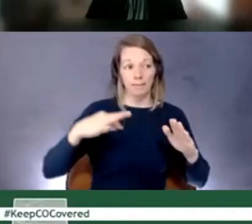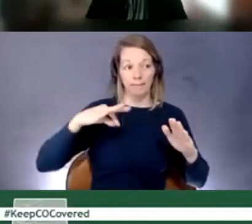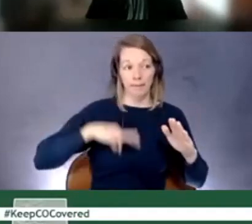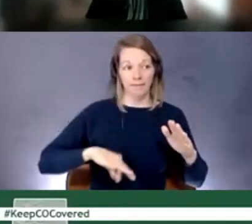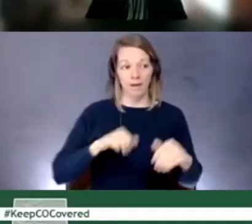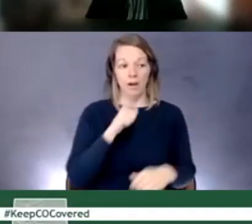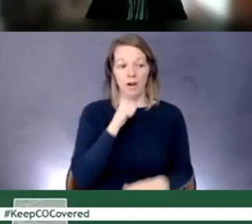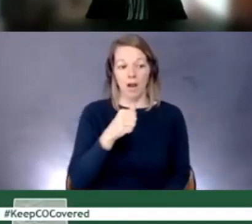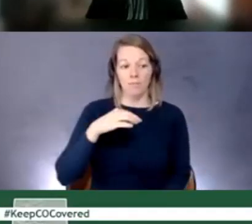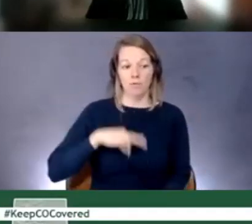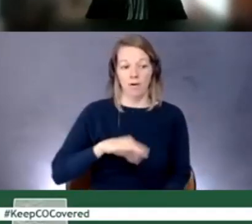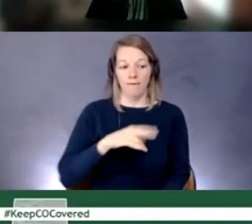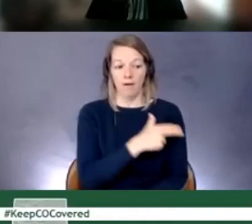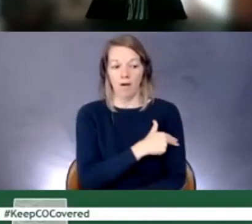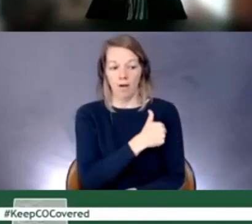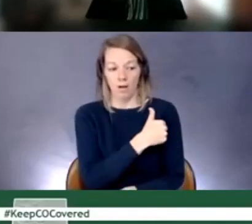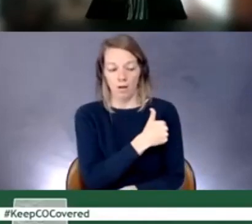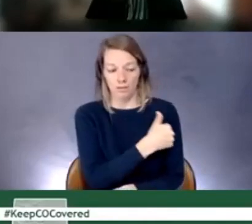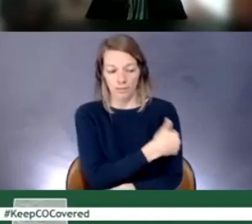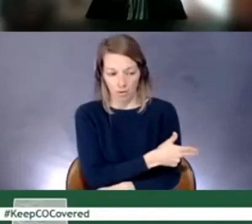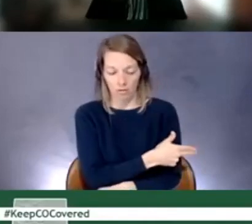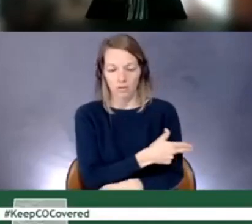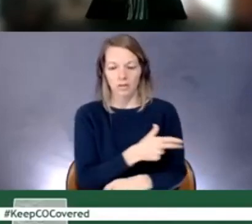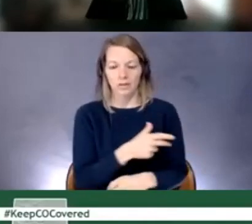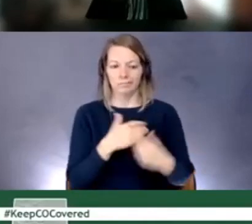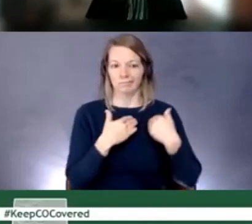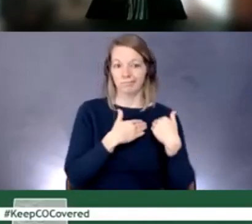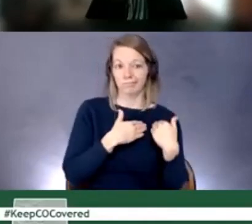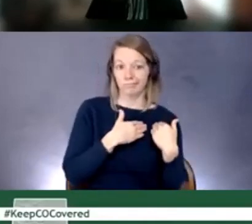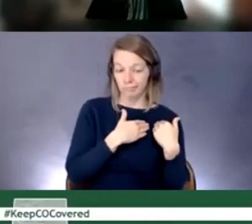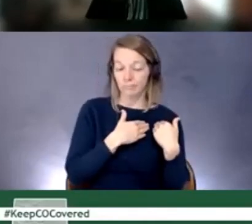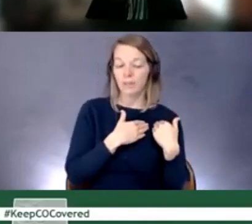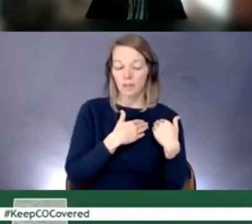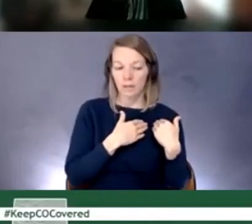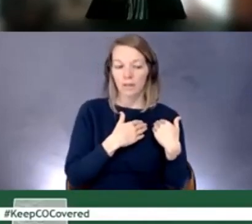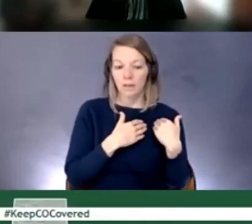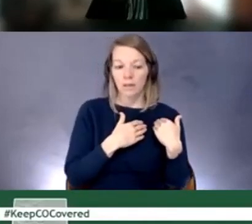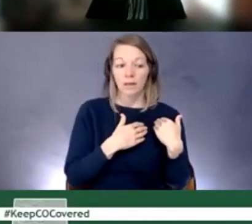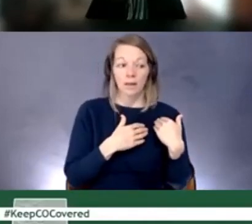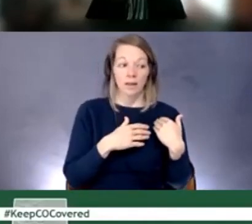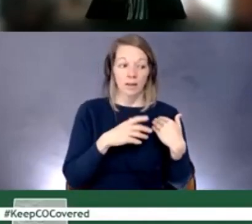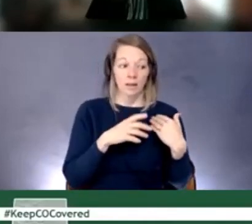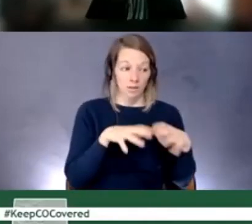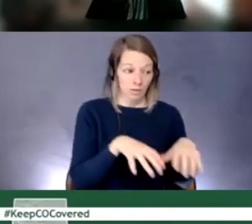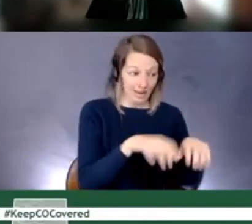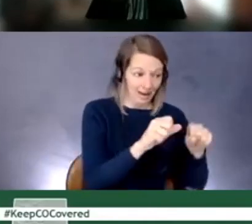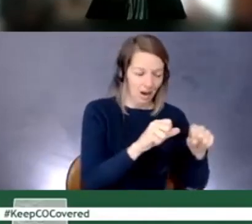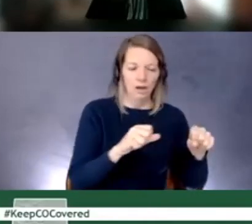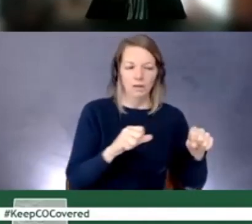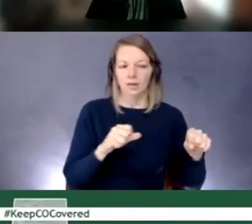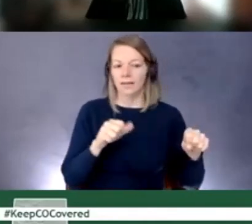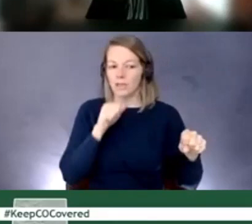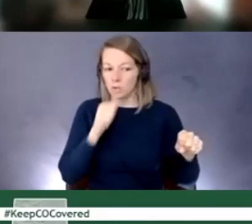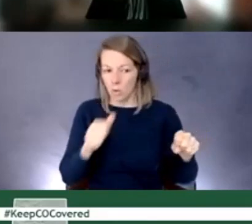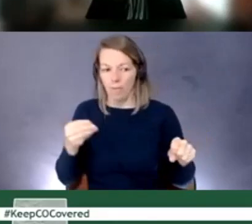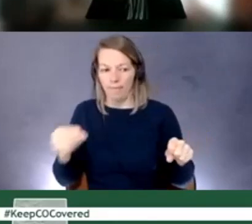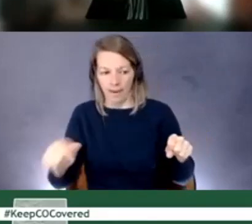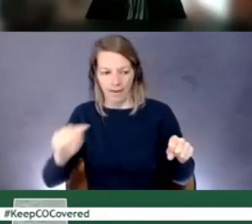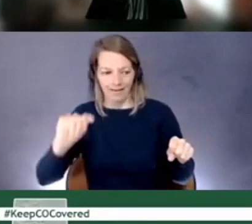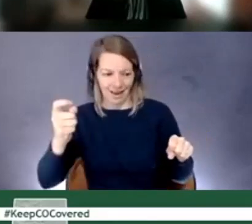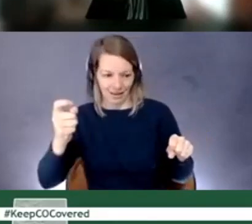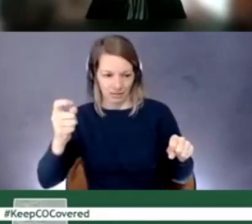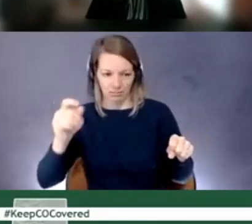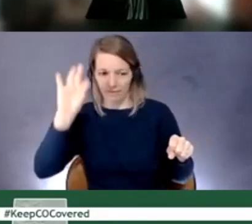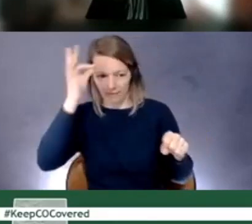nonprofit hospitals it's an obligation that they have in lieu of paying taxes. So these are tax exempt hospitals. They don't pay